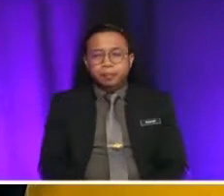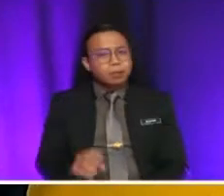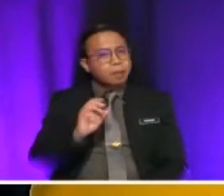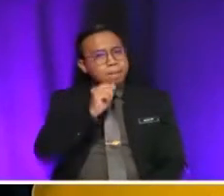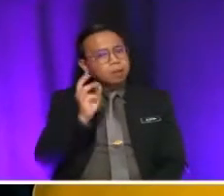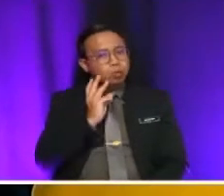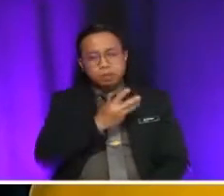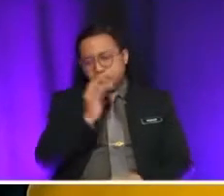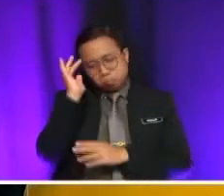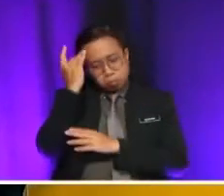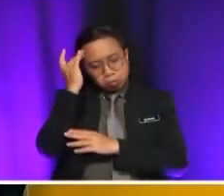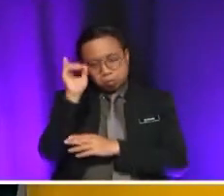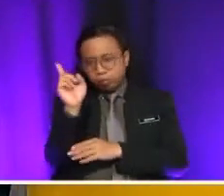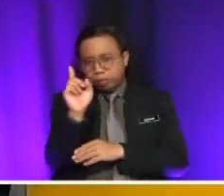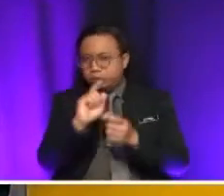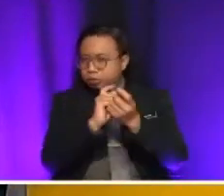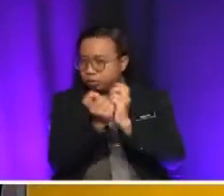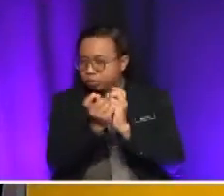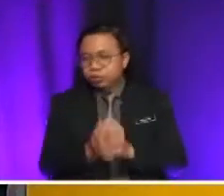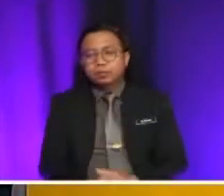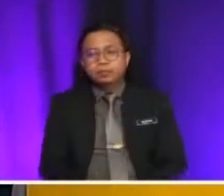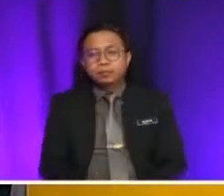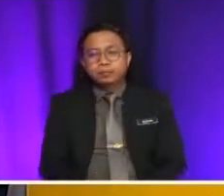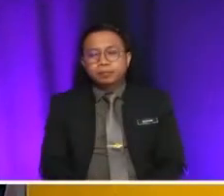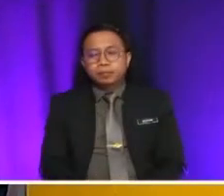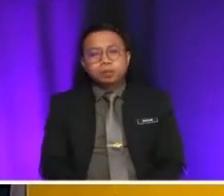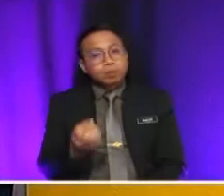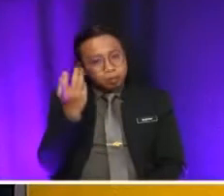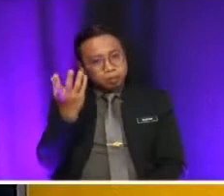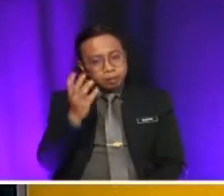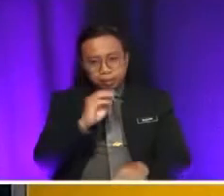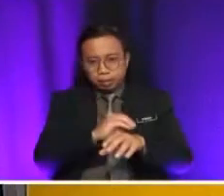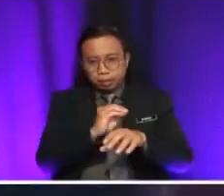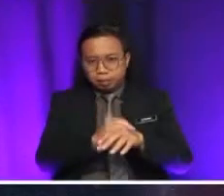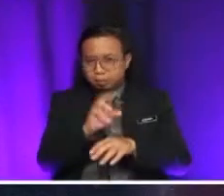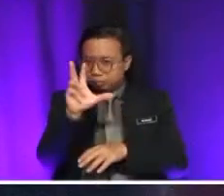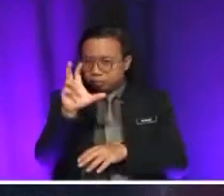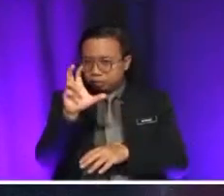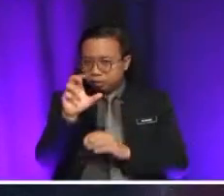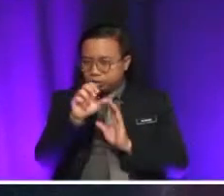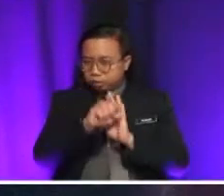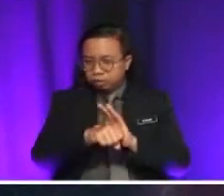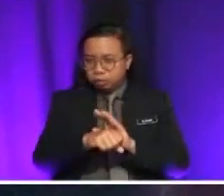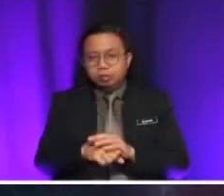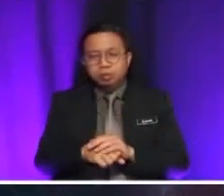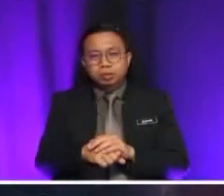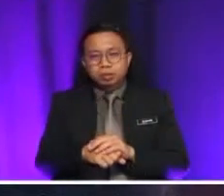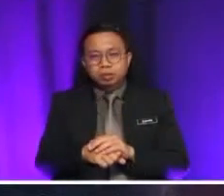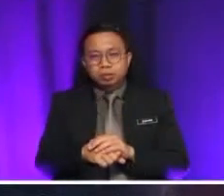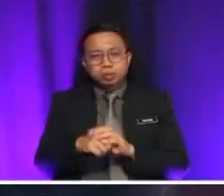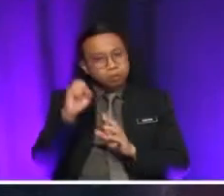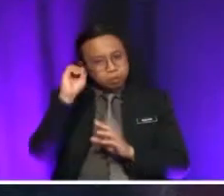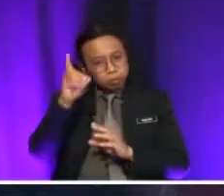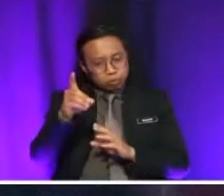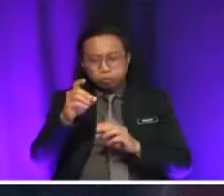not know which one. Okay, so I'll give you like about, how much time should we give them? 30 seconds, is that enough? I think should be enough. They have read the